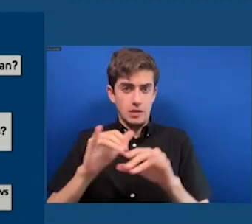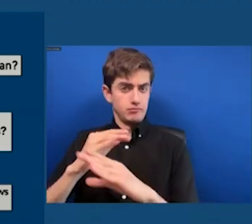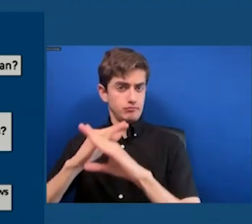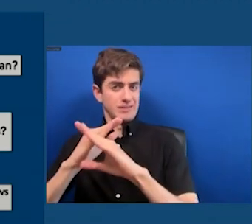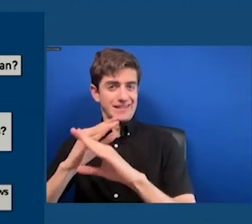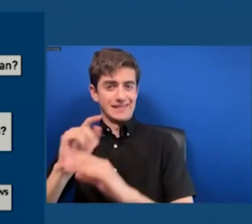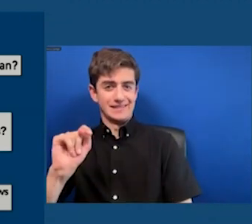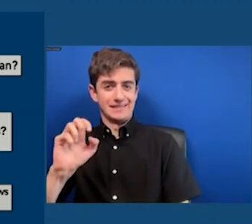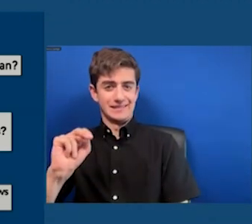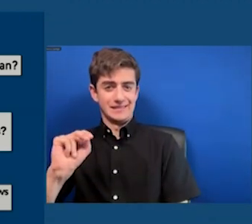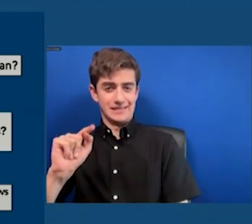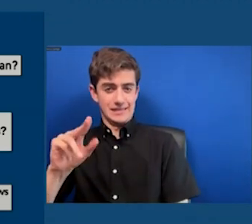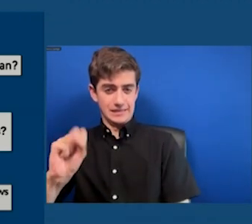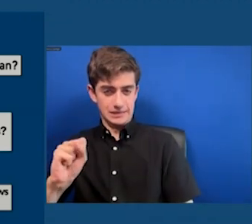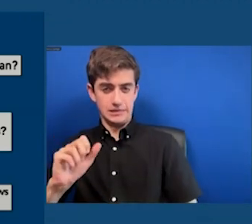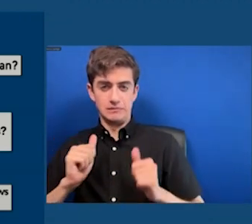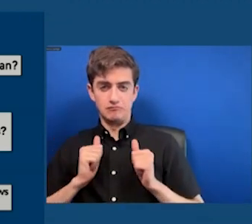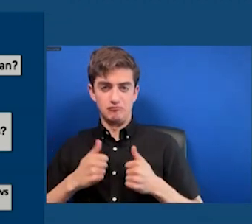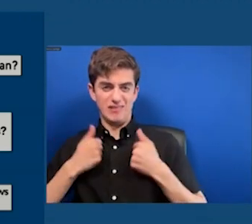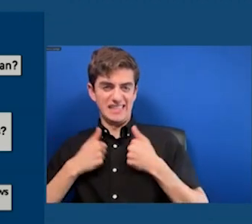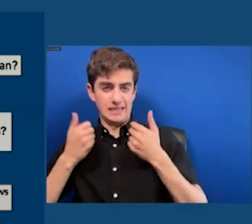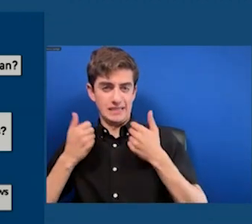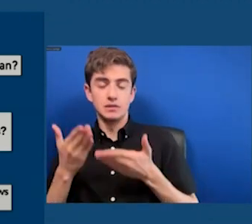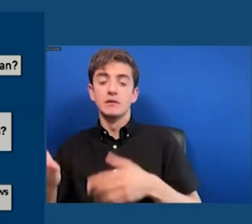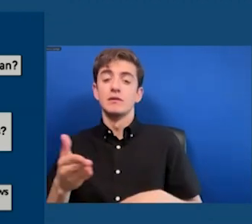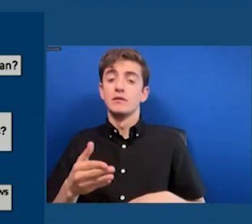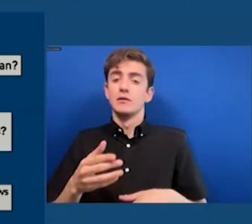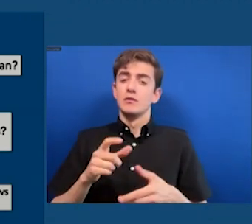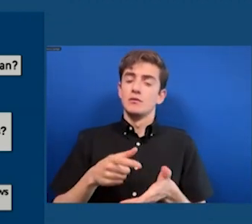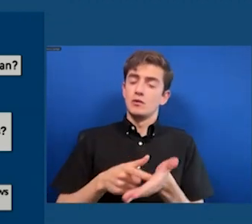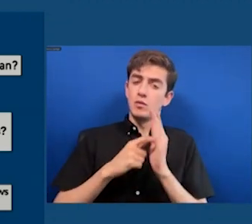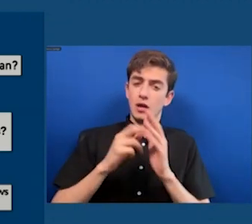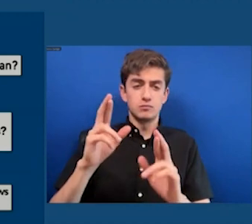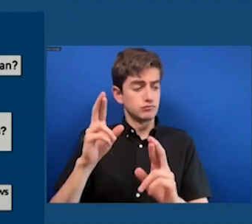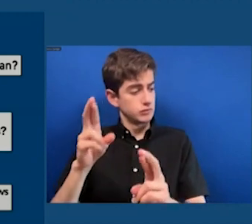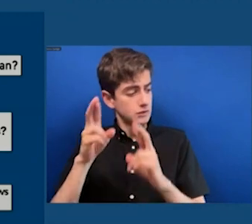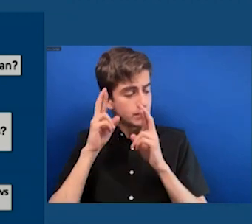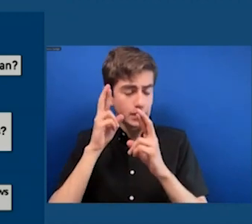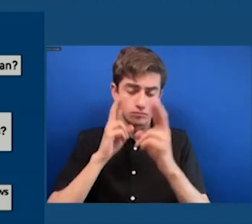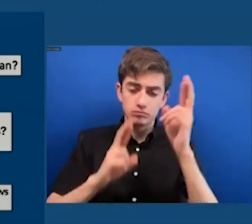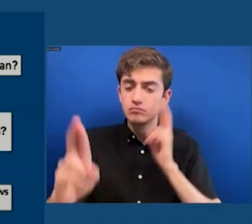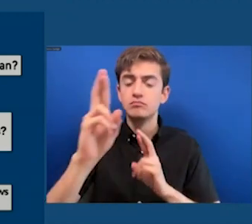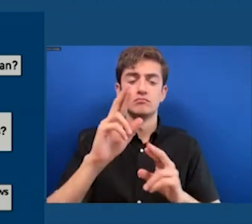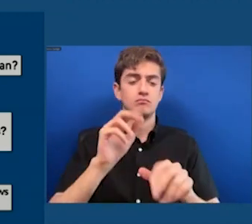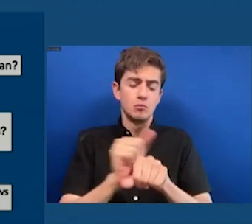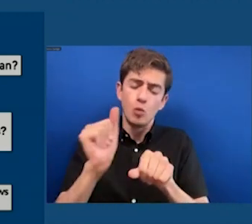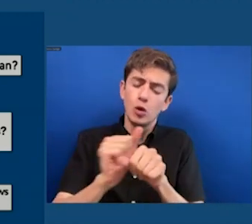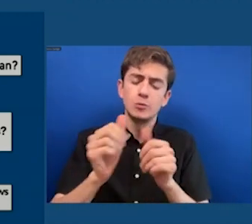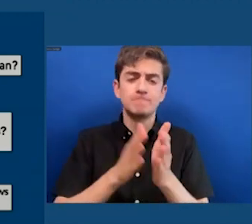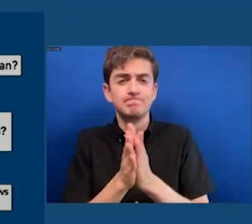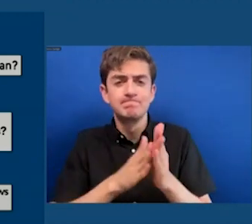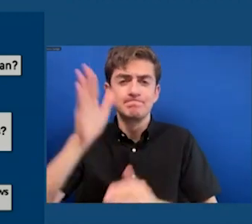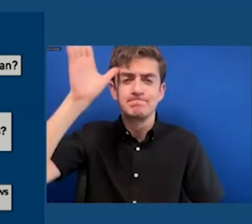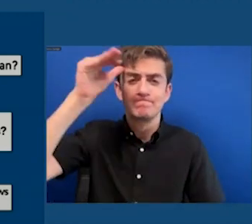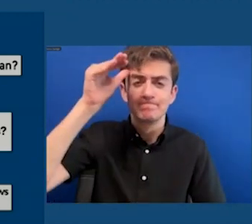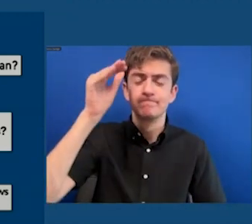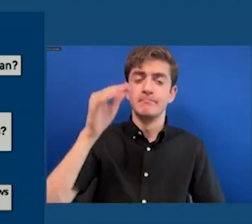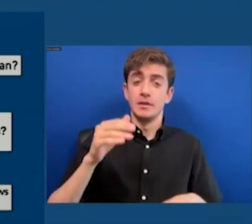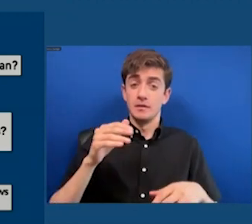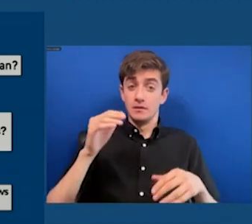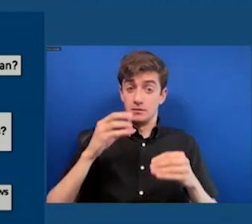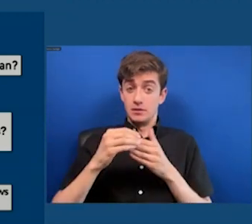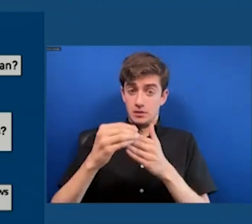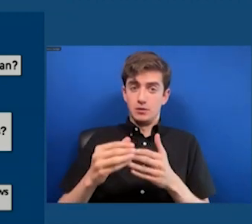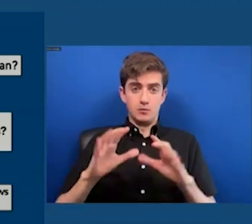collaboration, respect. And the leaders and I rolled up our sleeves. We worked on this for weeks and weeks and weeks,